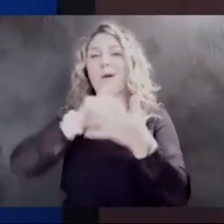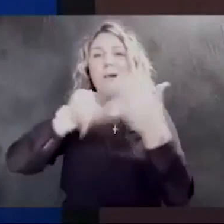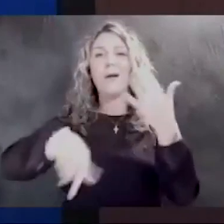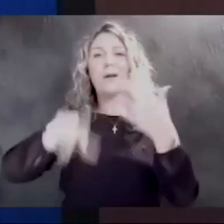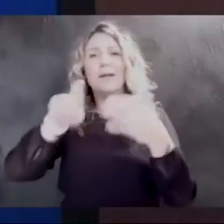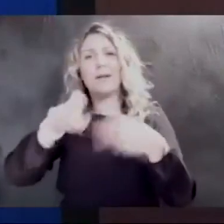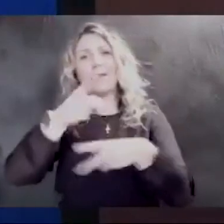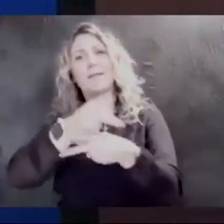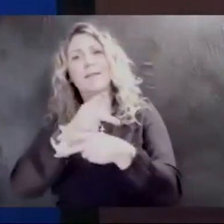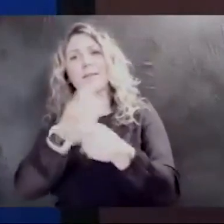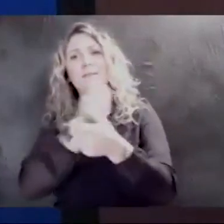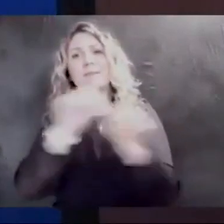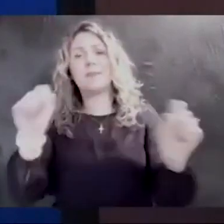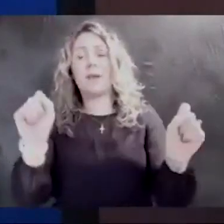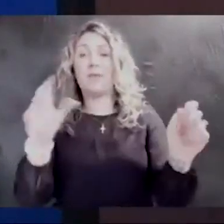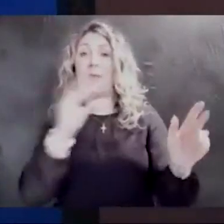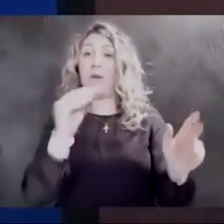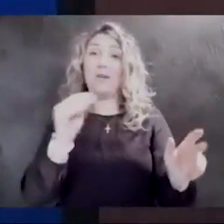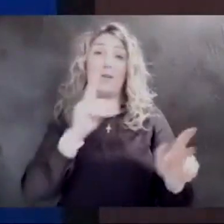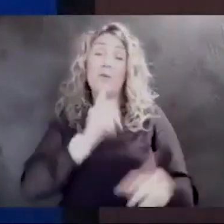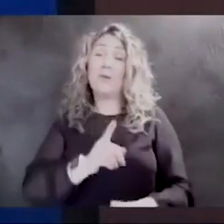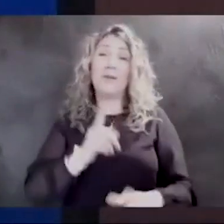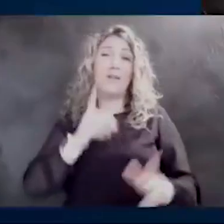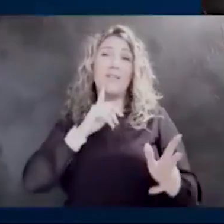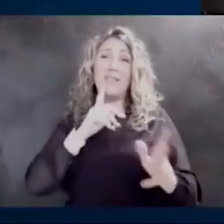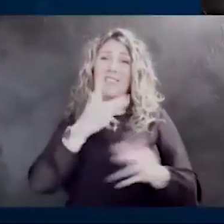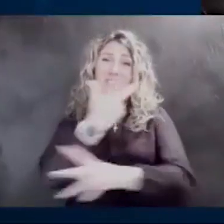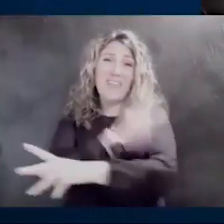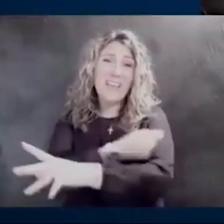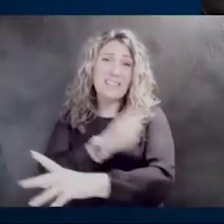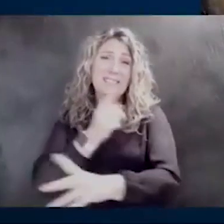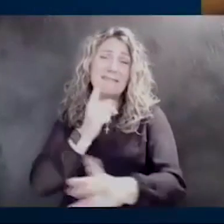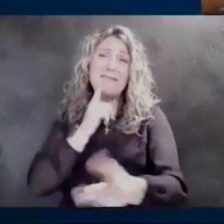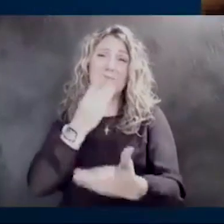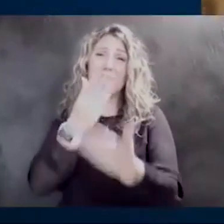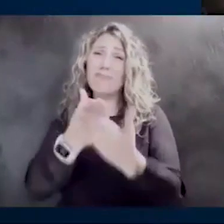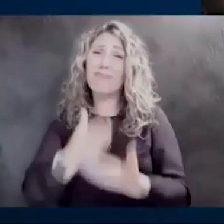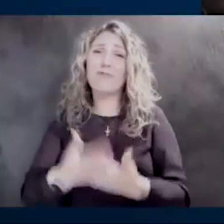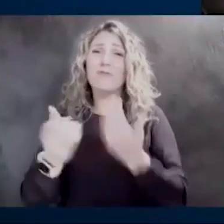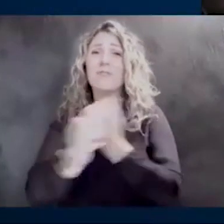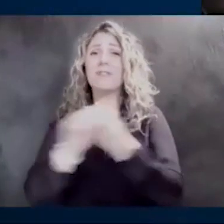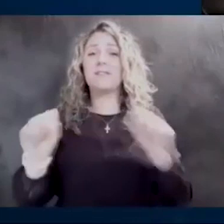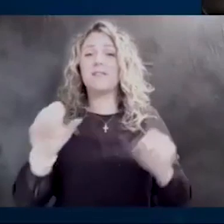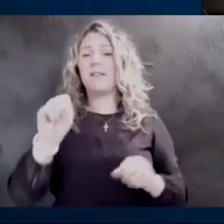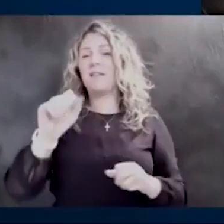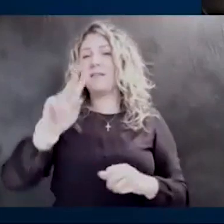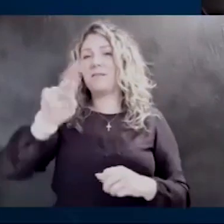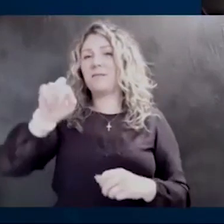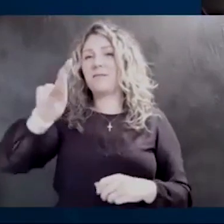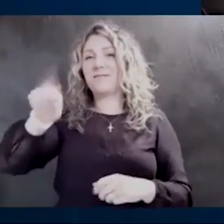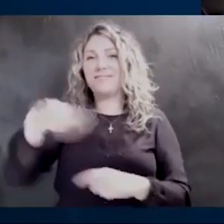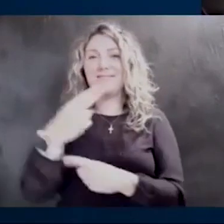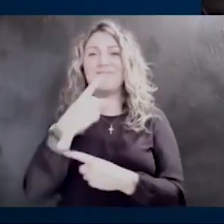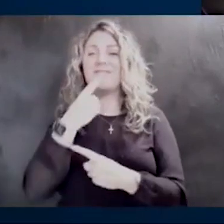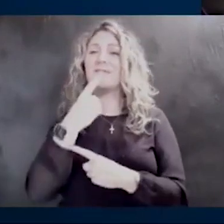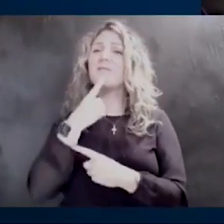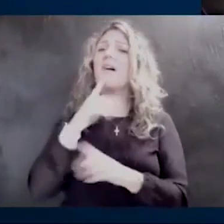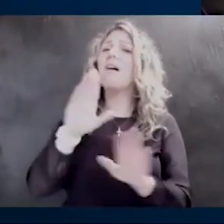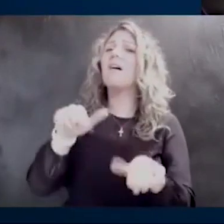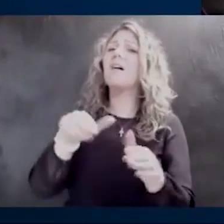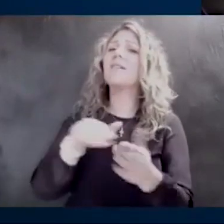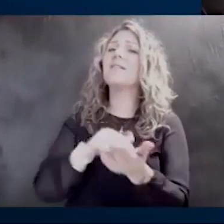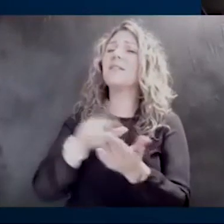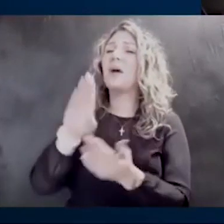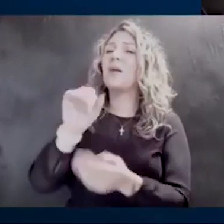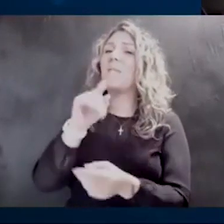question that vaccines, Jill, are incredibly safe. Sarah says, Dr. Botts, you're going to be missed. She wonders if